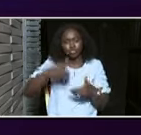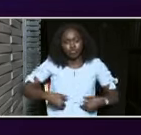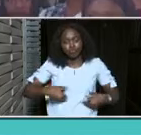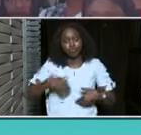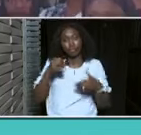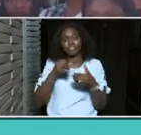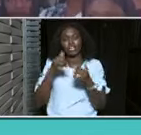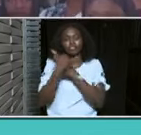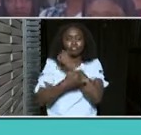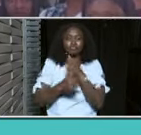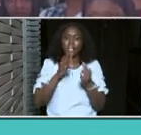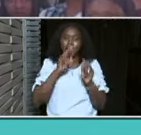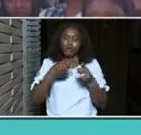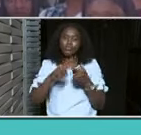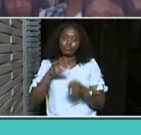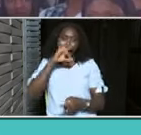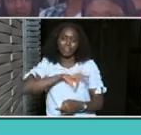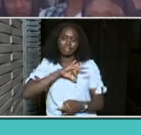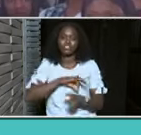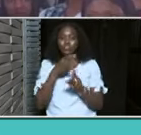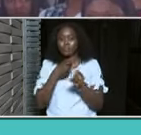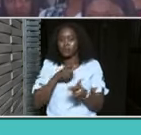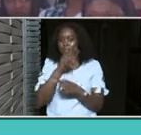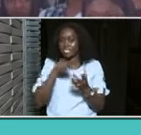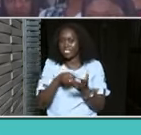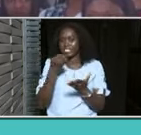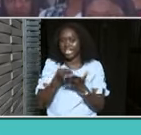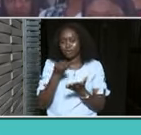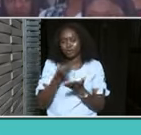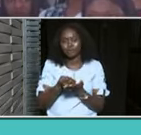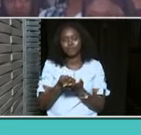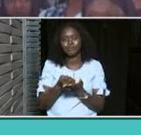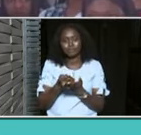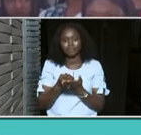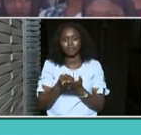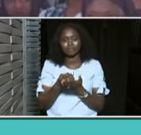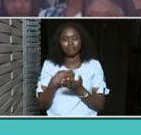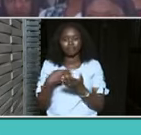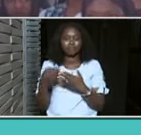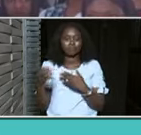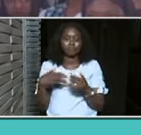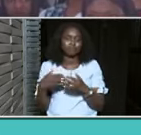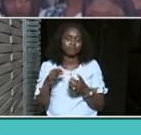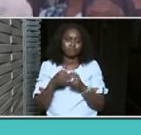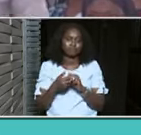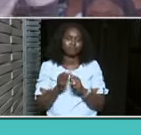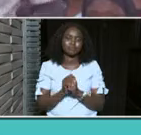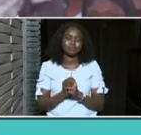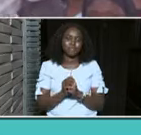also benefit from this economic survey? Thank you.